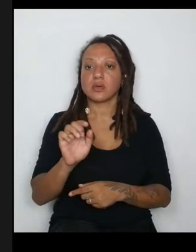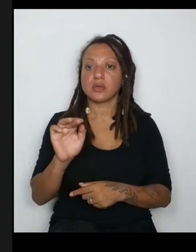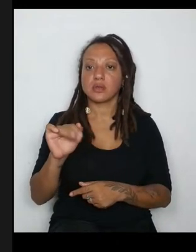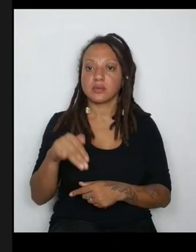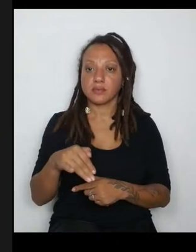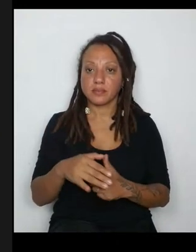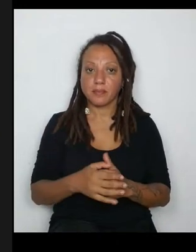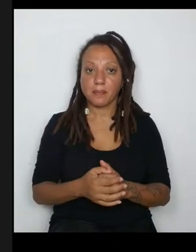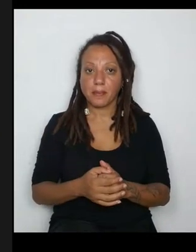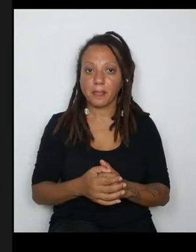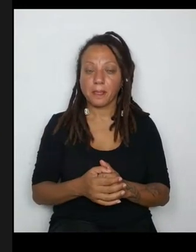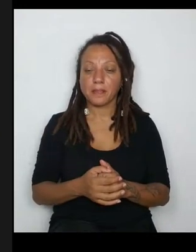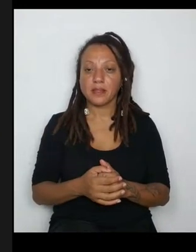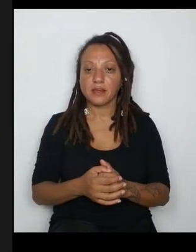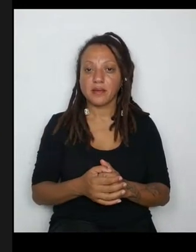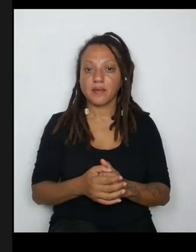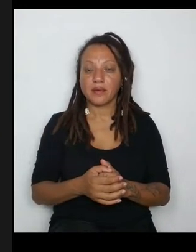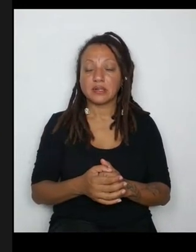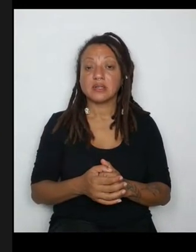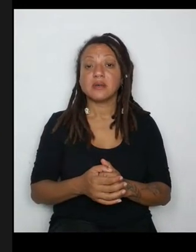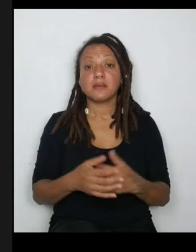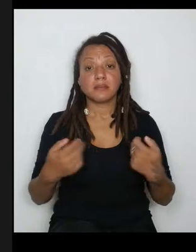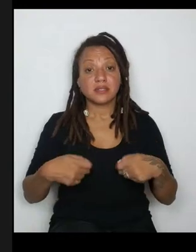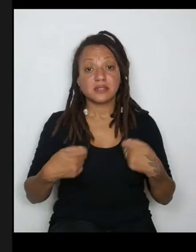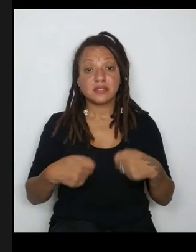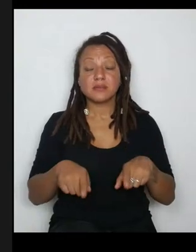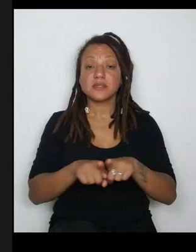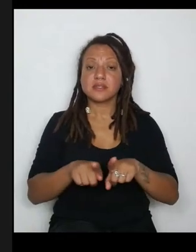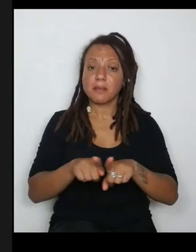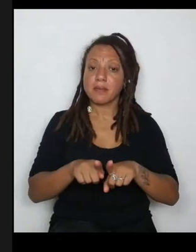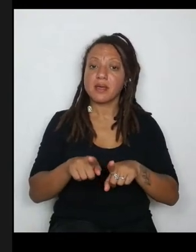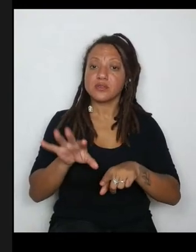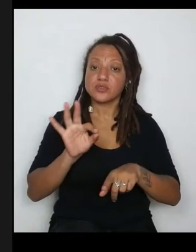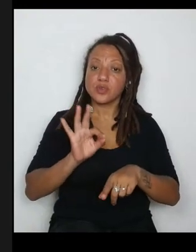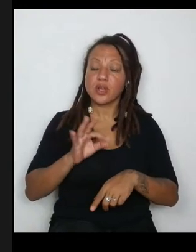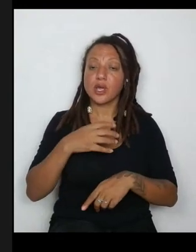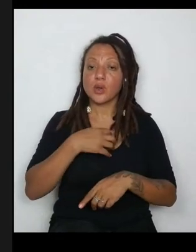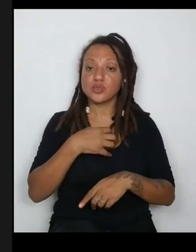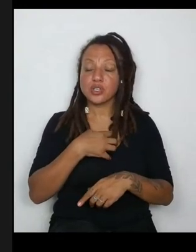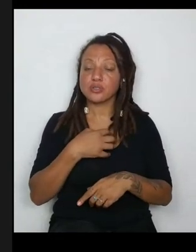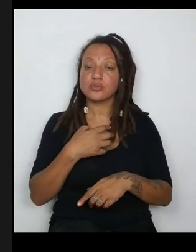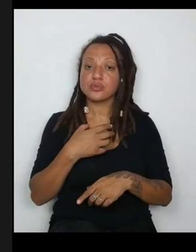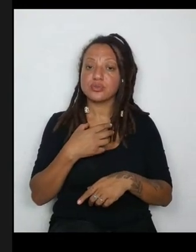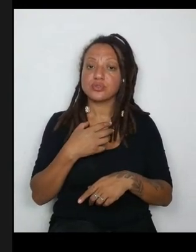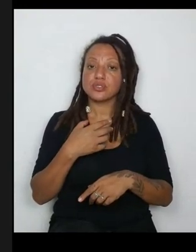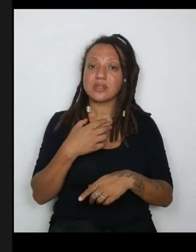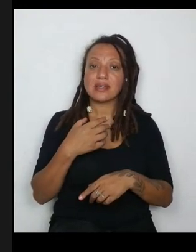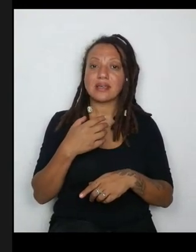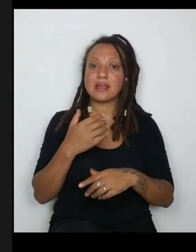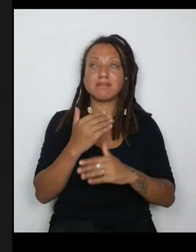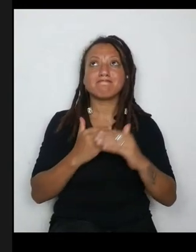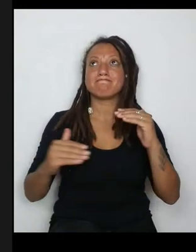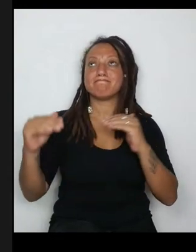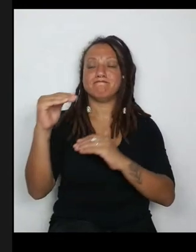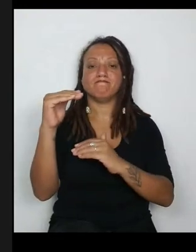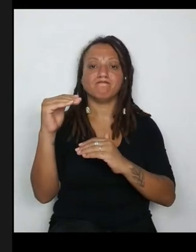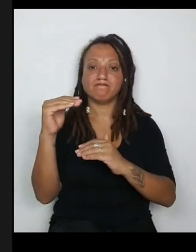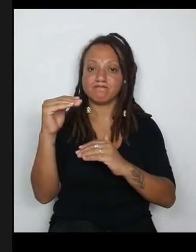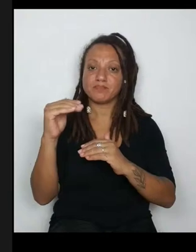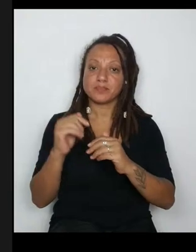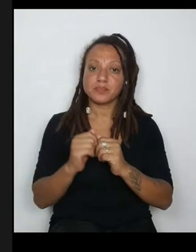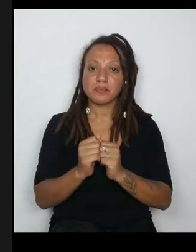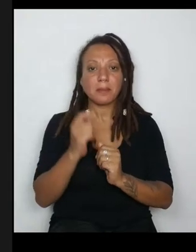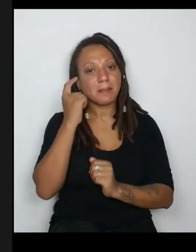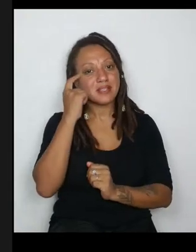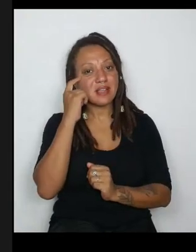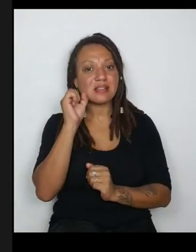i think you just the fact that he's a brown man whatever you know always a straight man or all these things i i would again